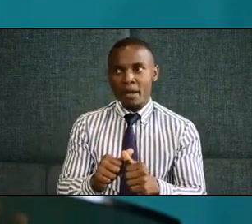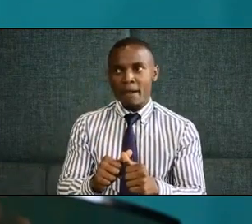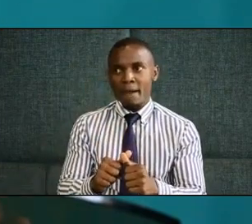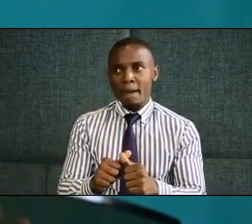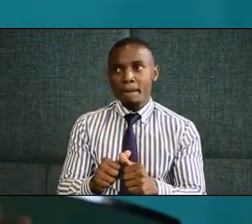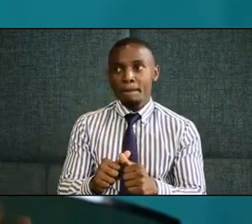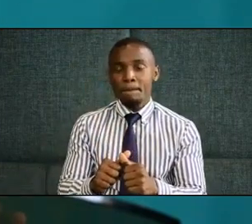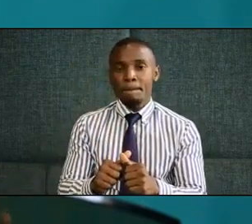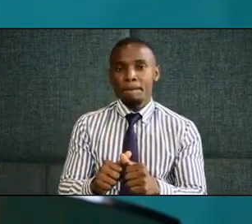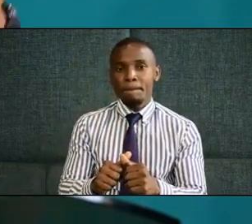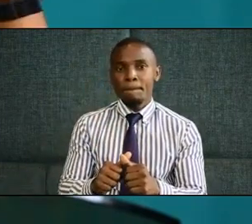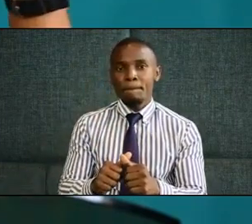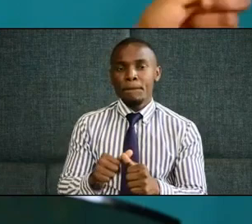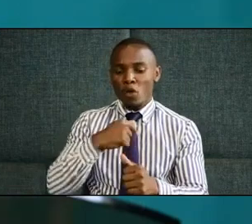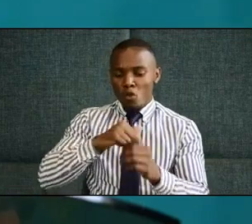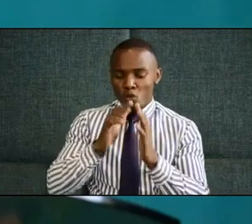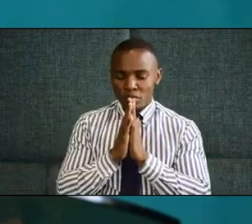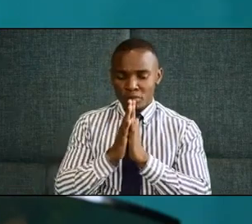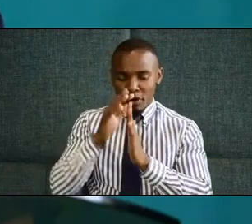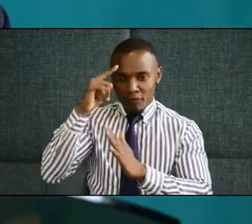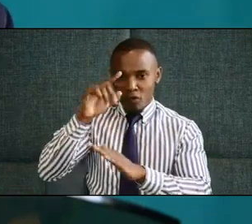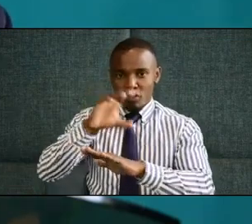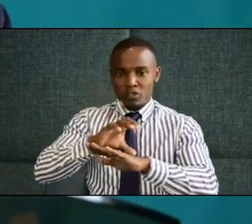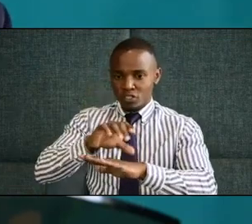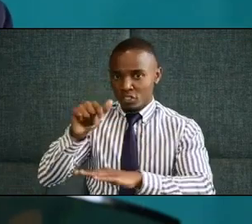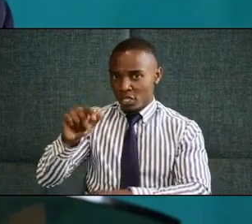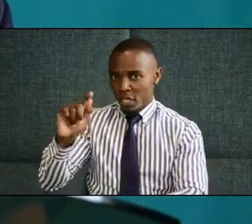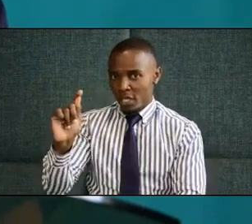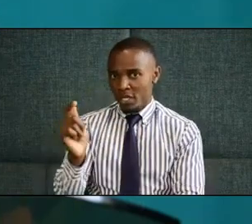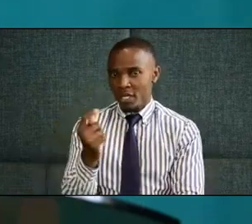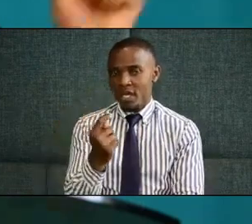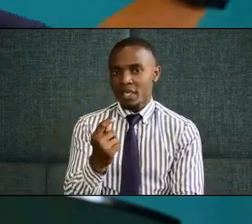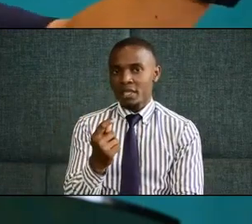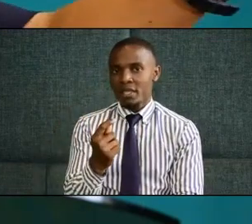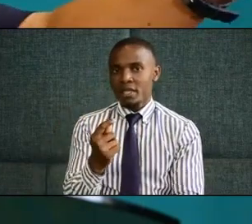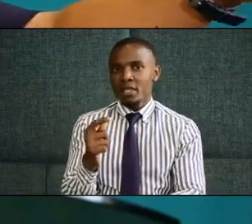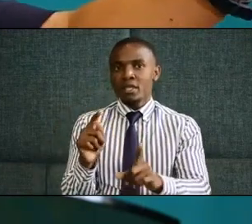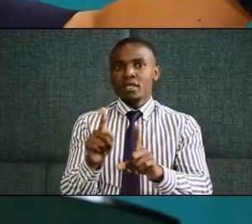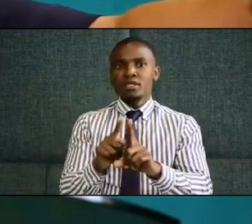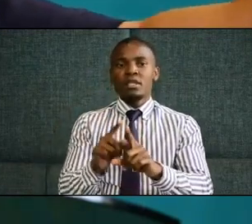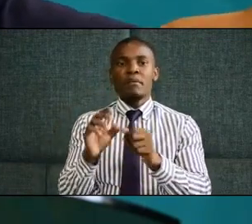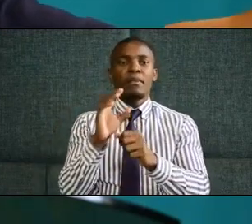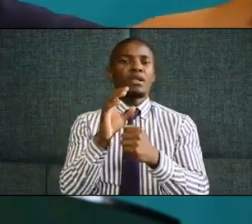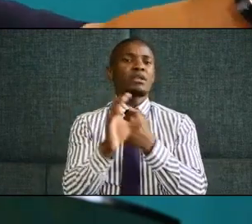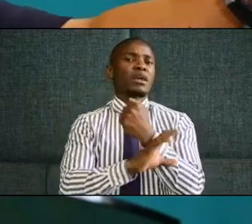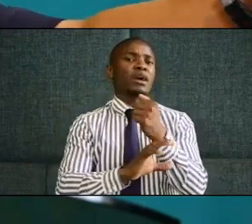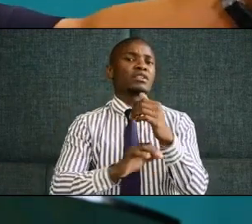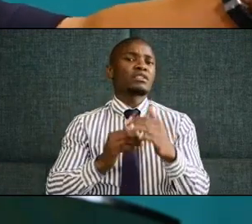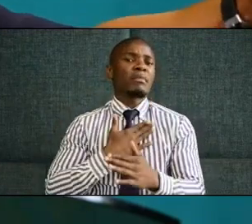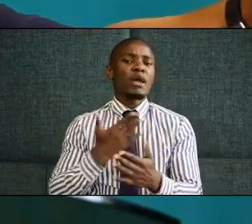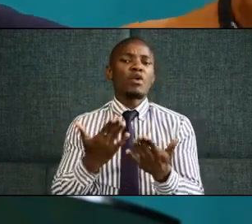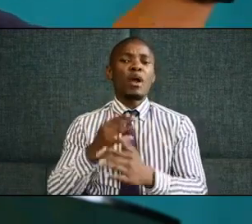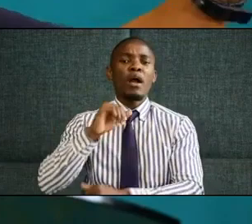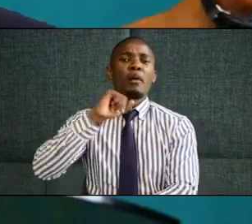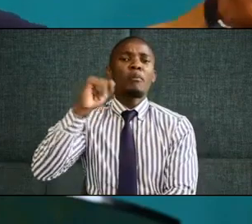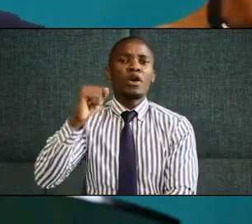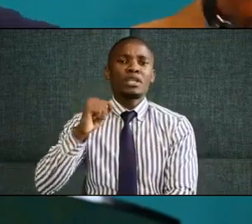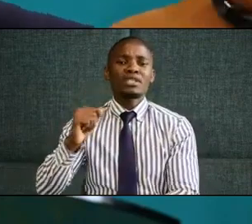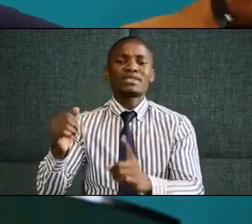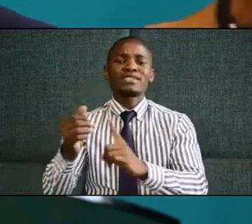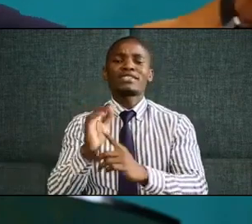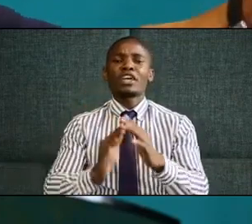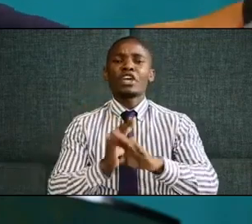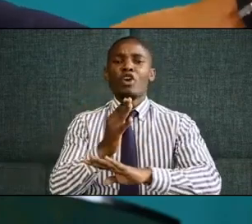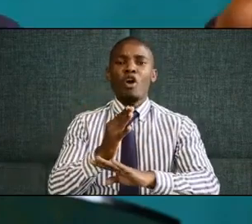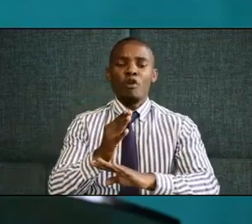blood. We pray for the church in Kenya. Just like in my country, when politics want to take over the